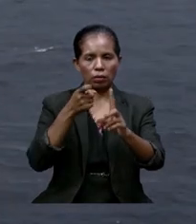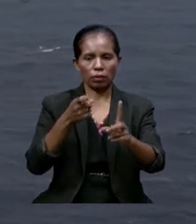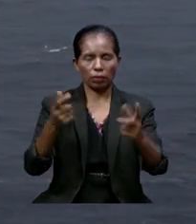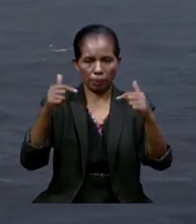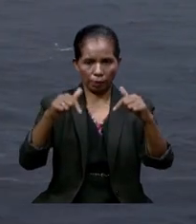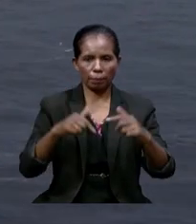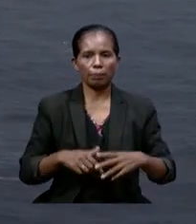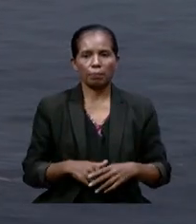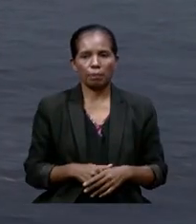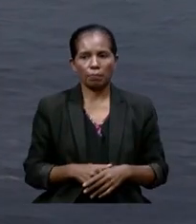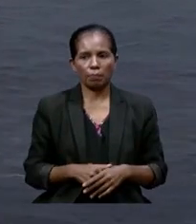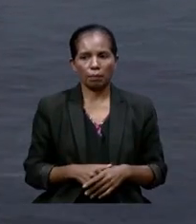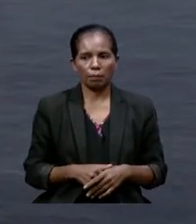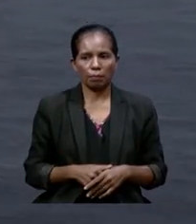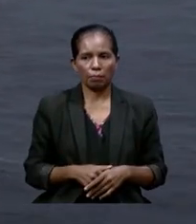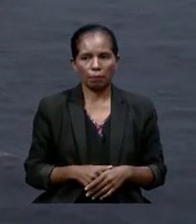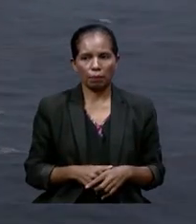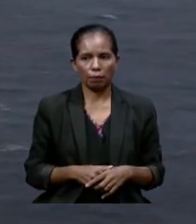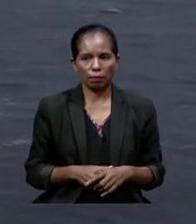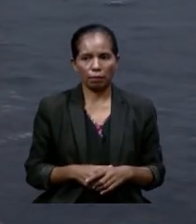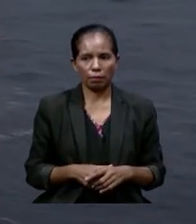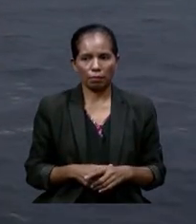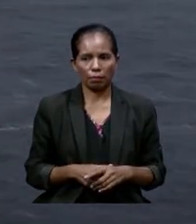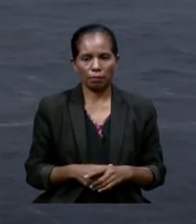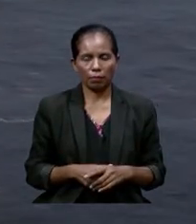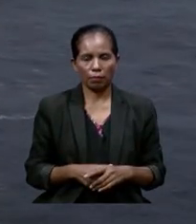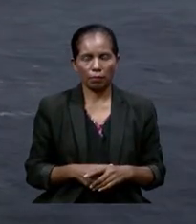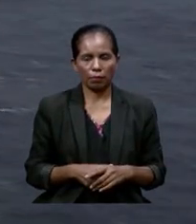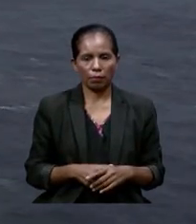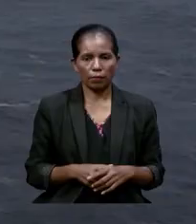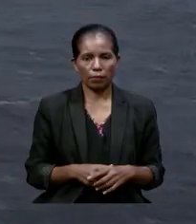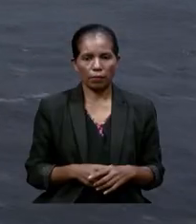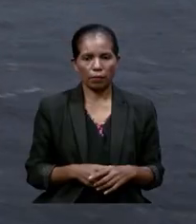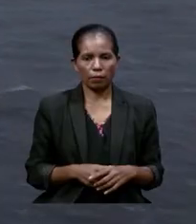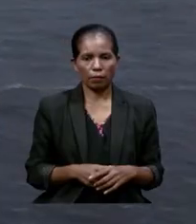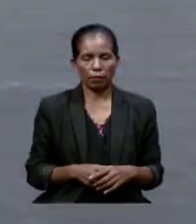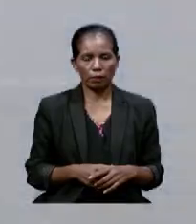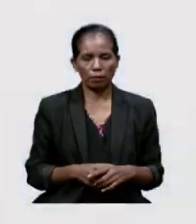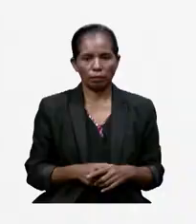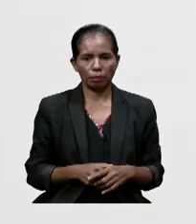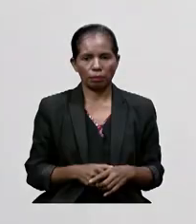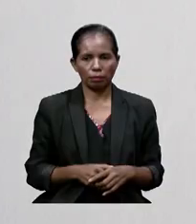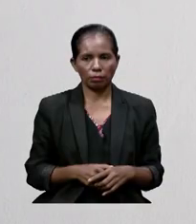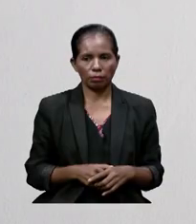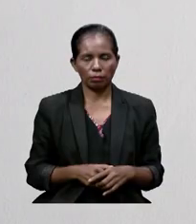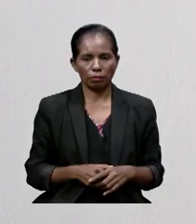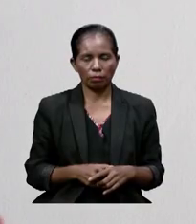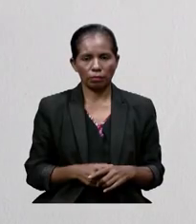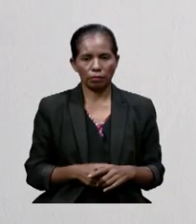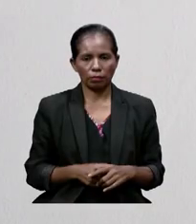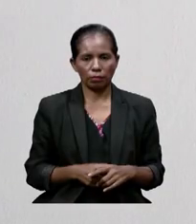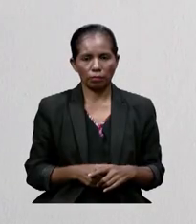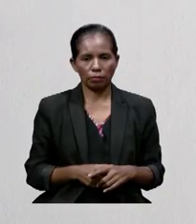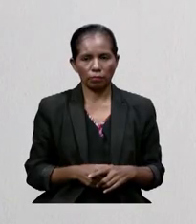Sunrise. Well, we discussed the Greater Sunrise and Australia's involvement in it.